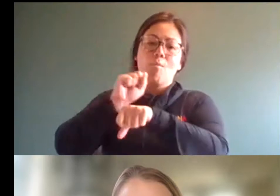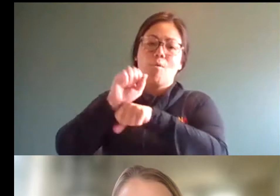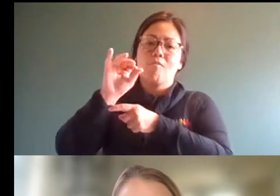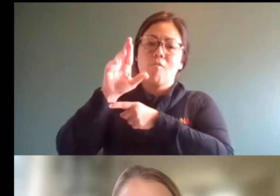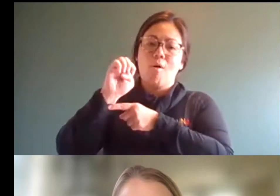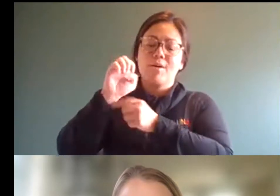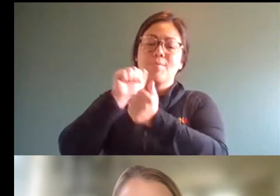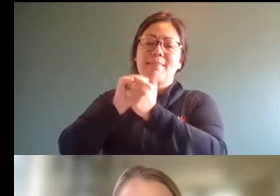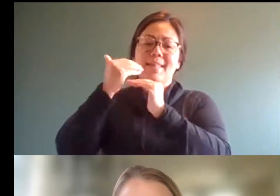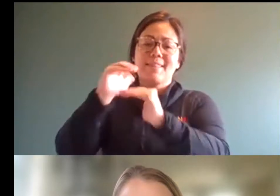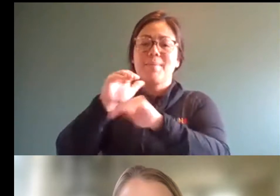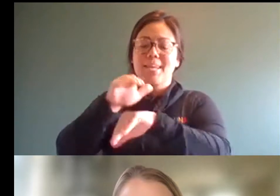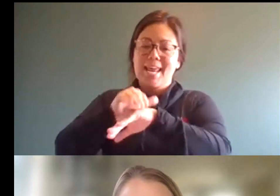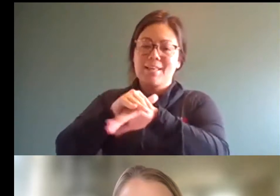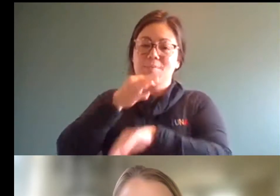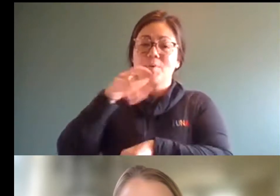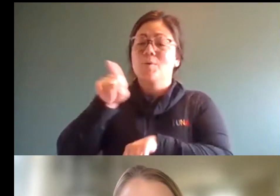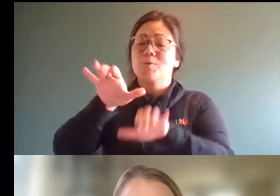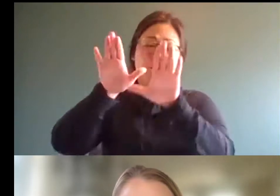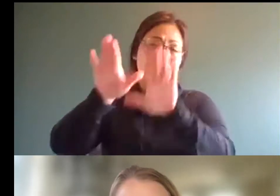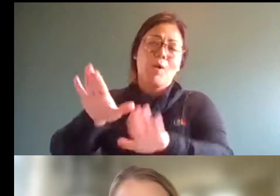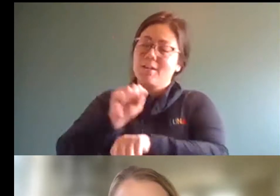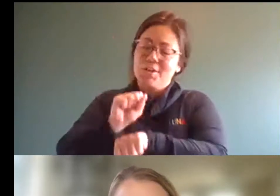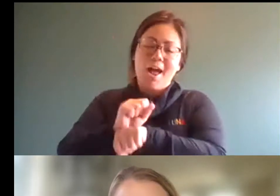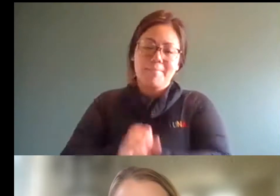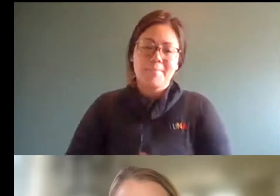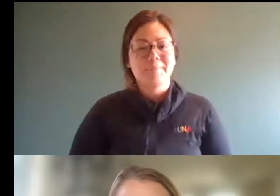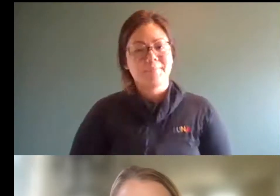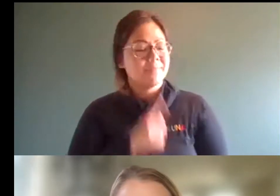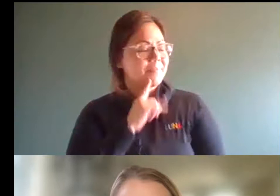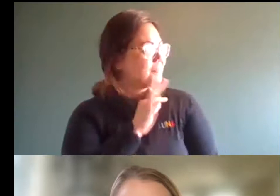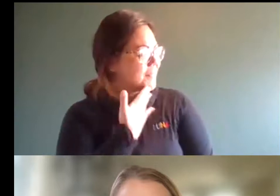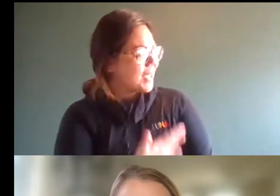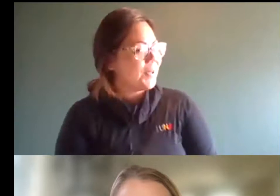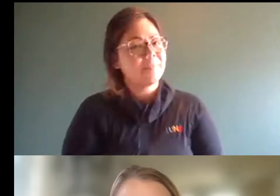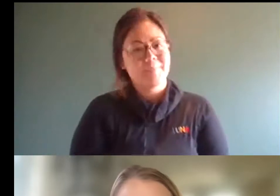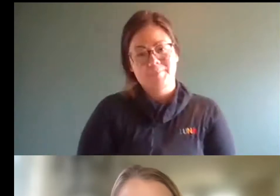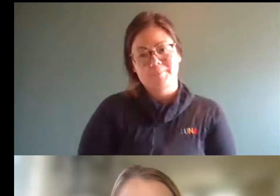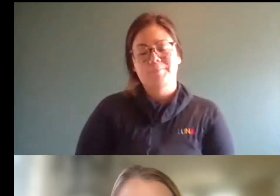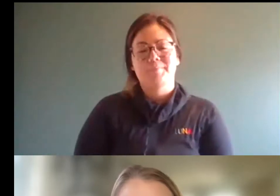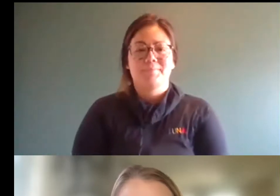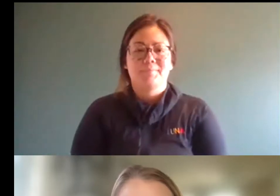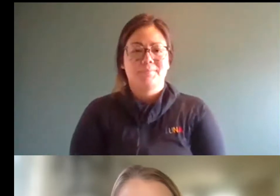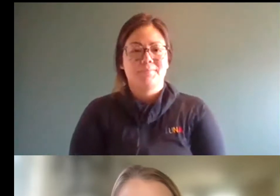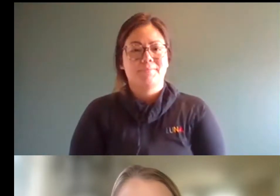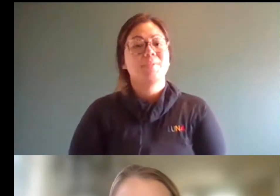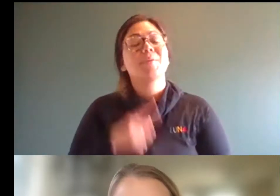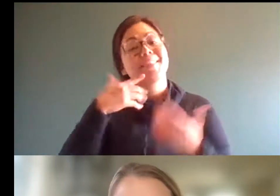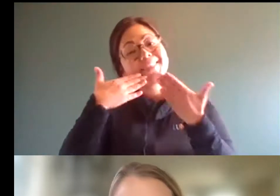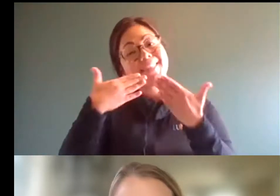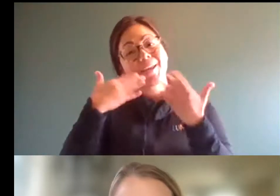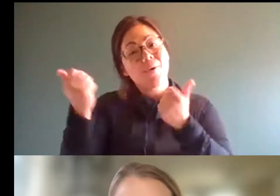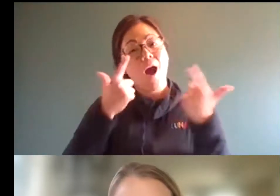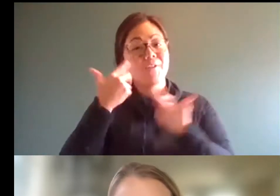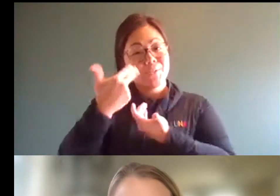English proficiency. Like I said, you guys are doing a great, phenomenal job. Awesome. Thank you. Yeah. Well, thank you all so much for joining